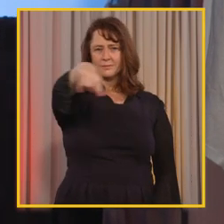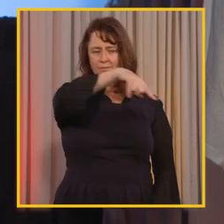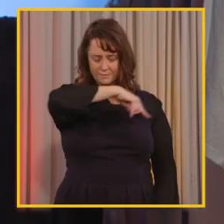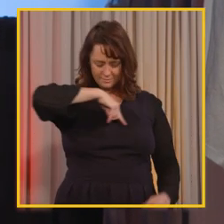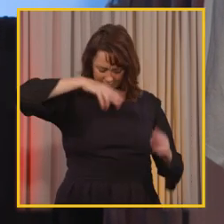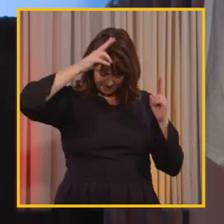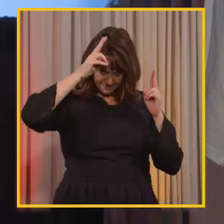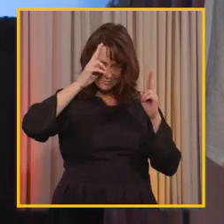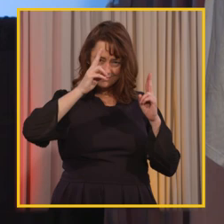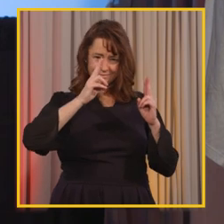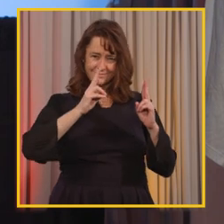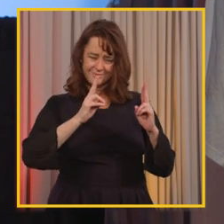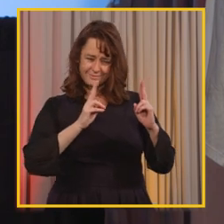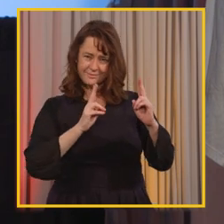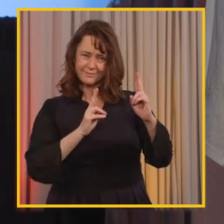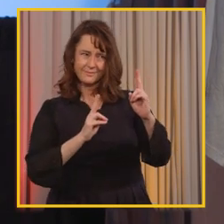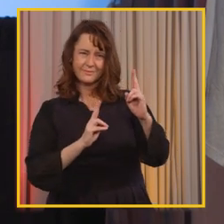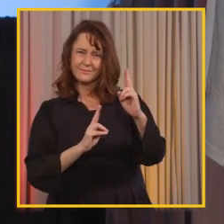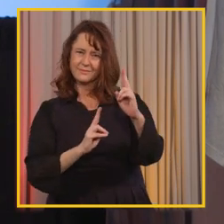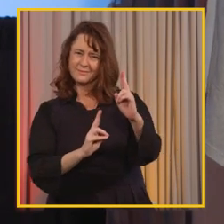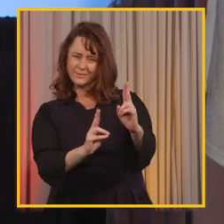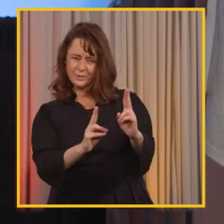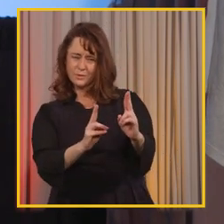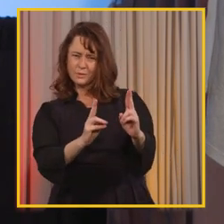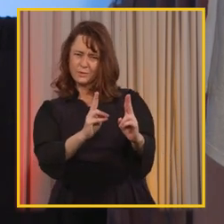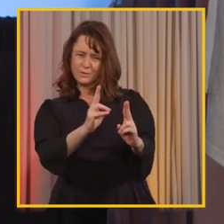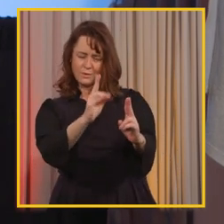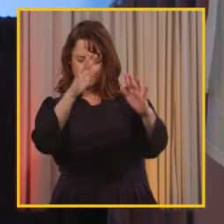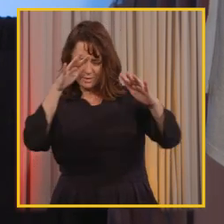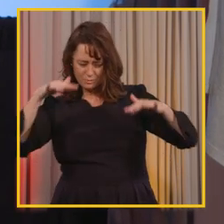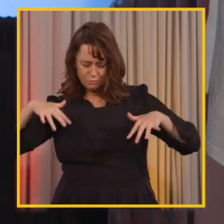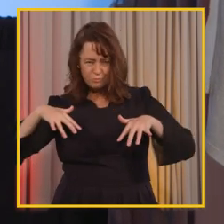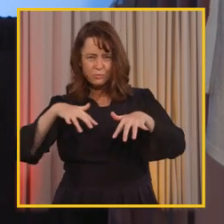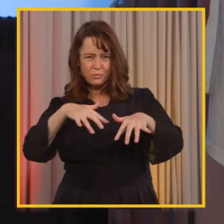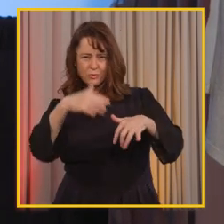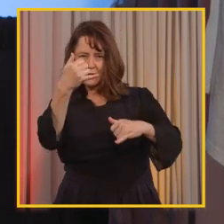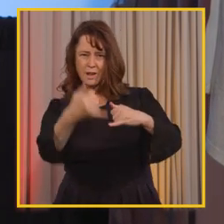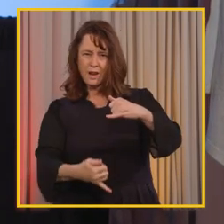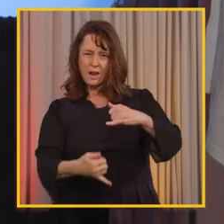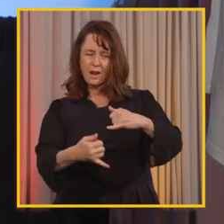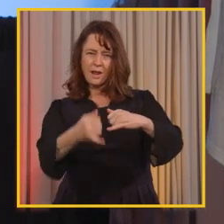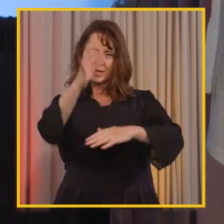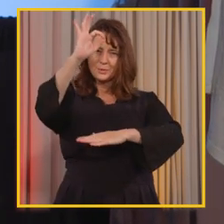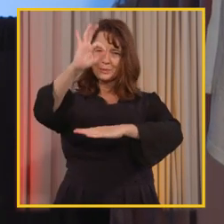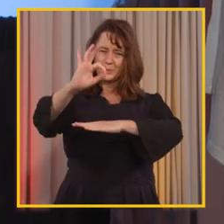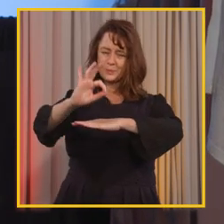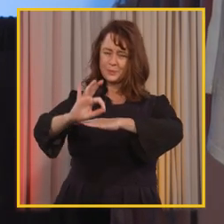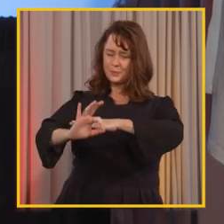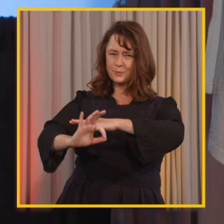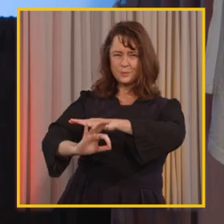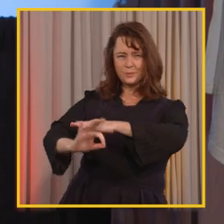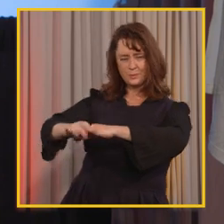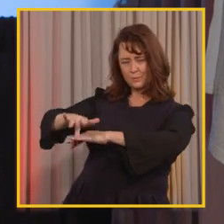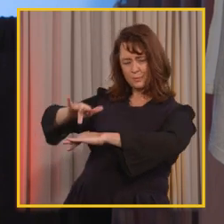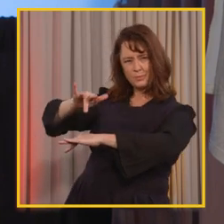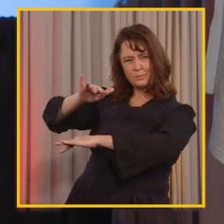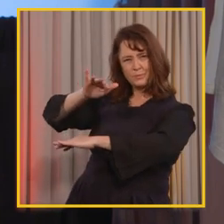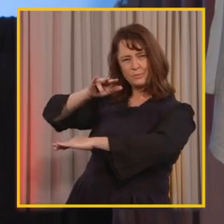we hailed at the twilight's last